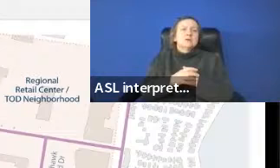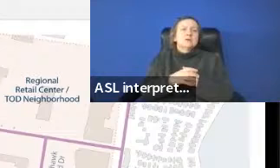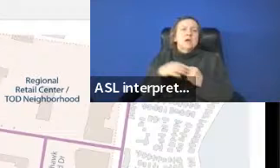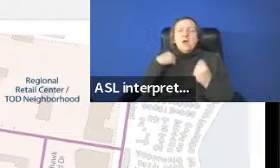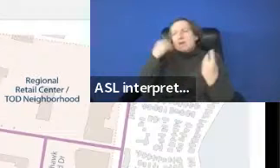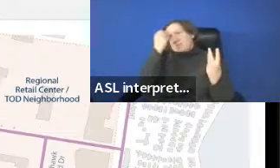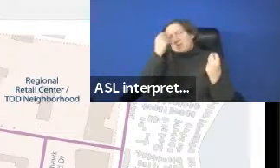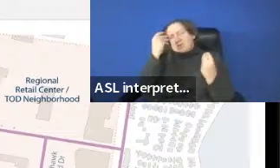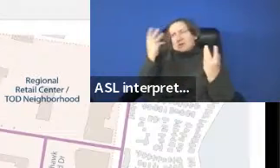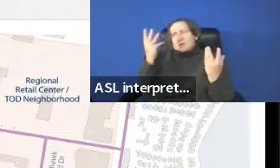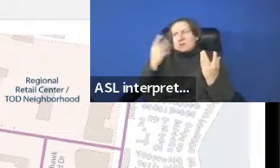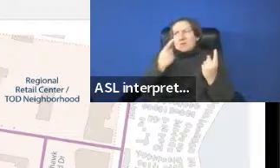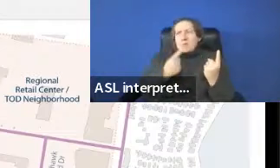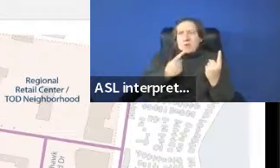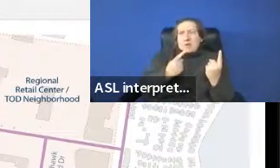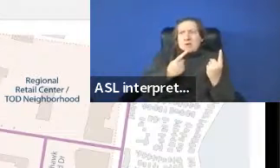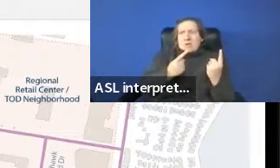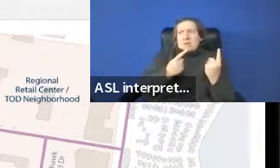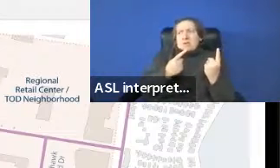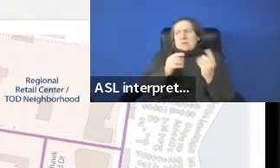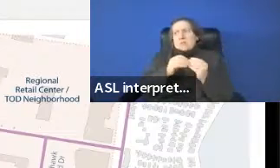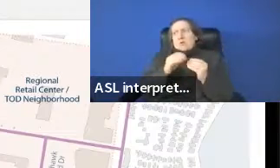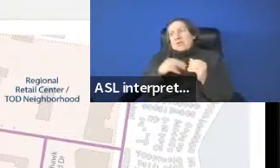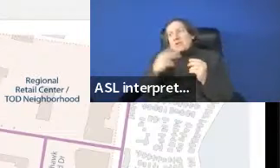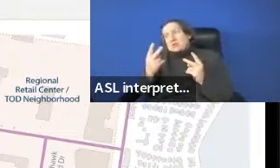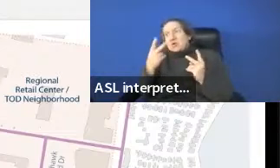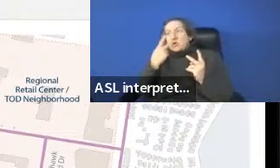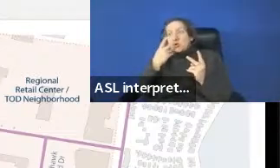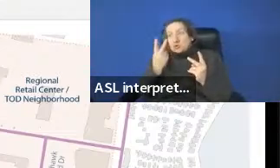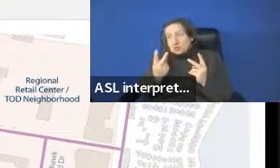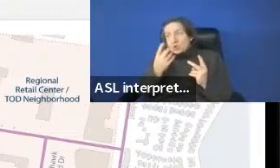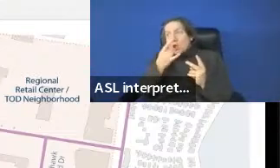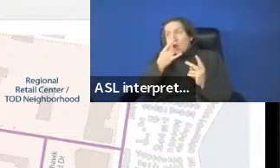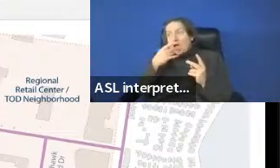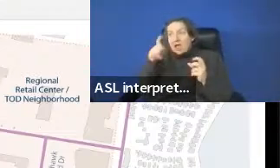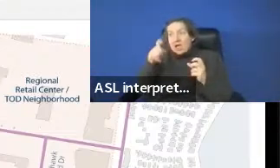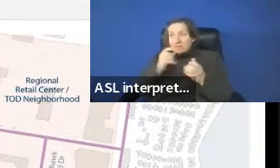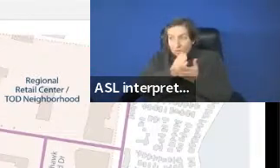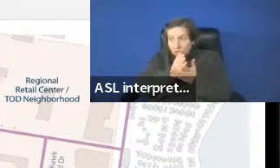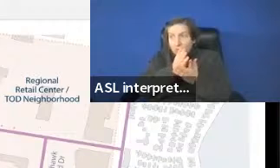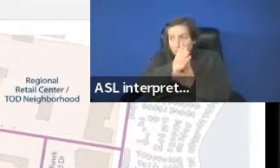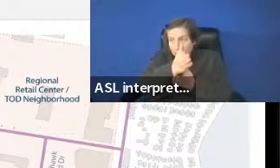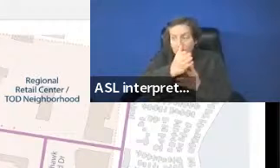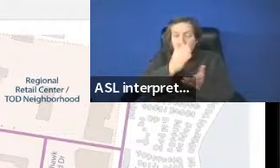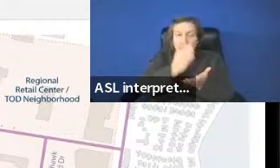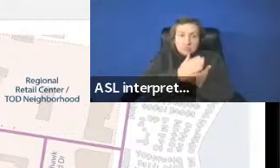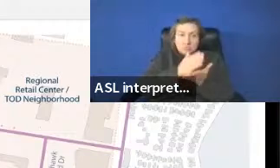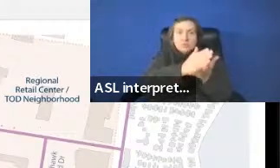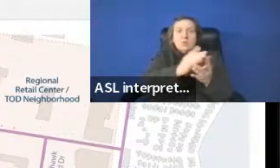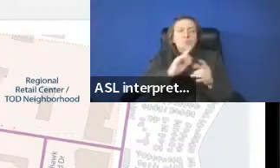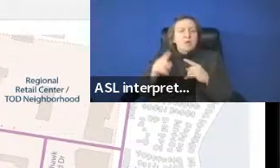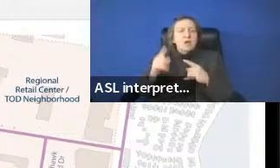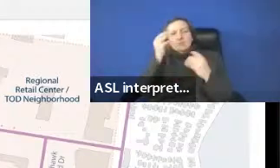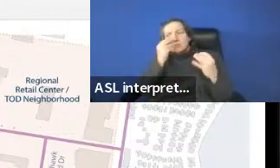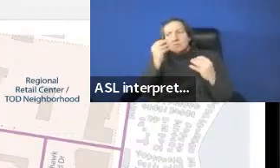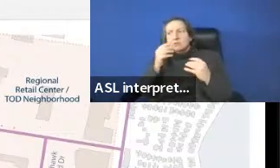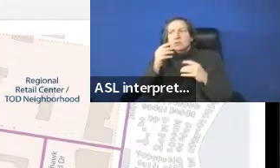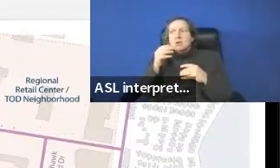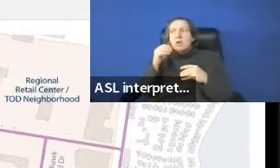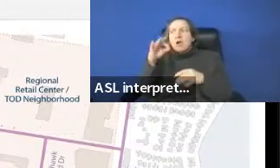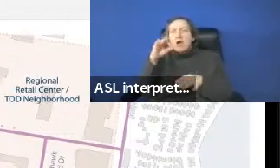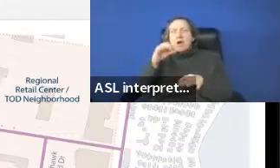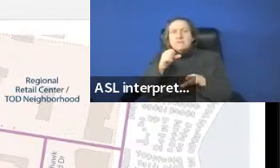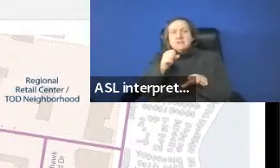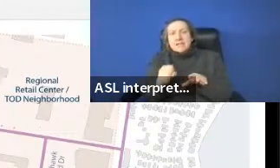thinking 1 more than 2, that's 2 lights I have to go through, but should I be thinking, you get off on the south and those people scoot